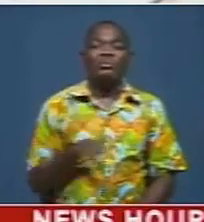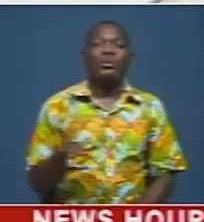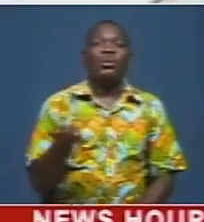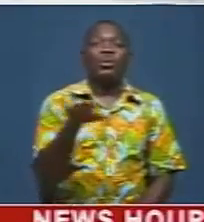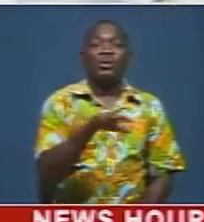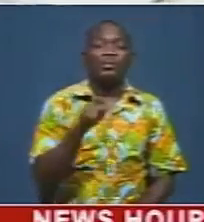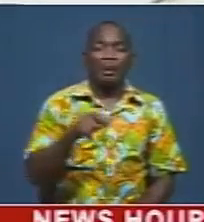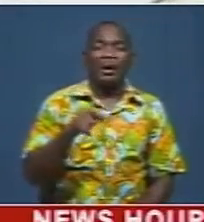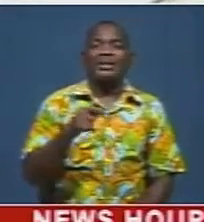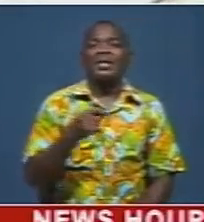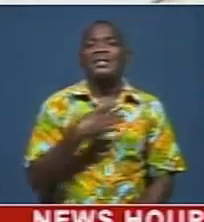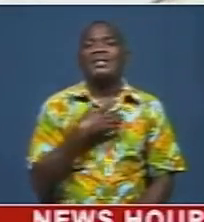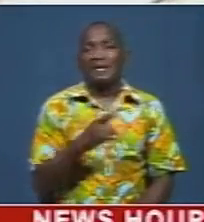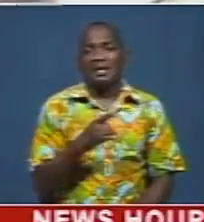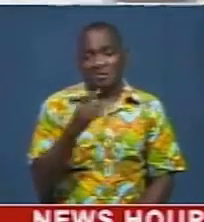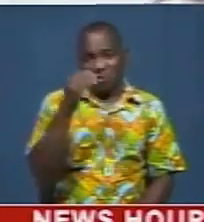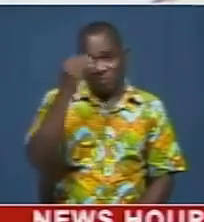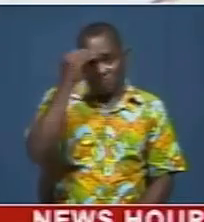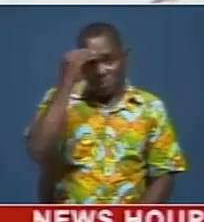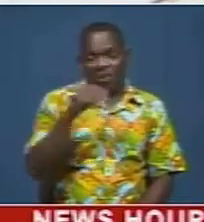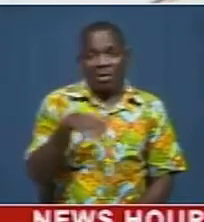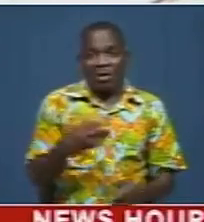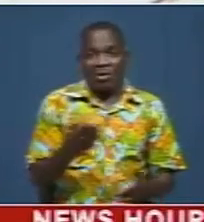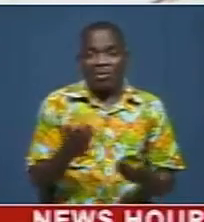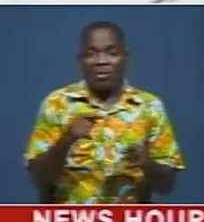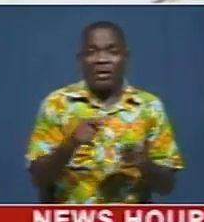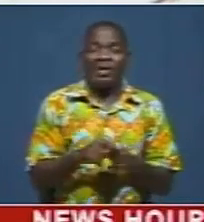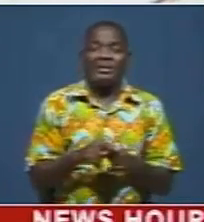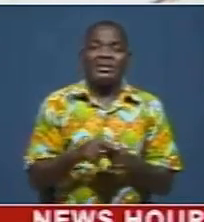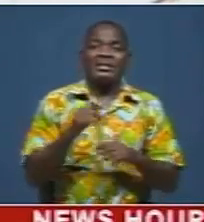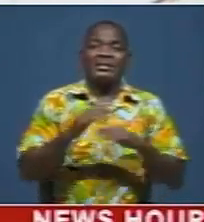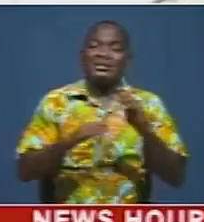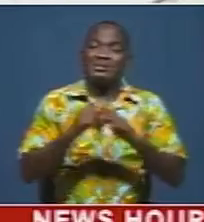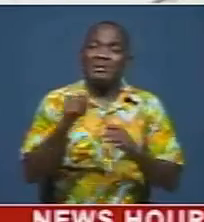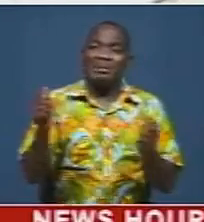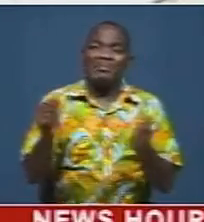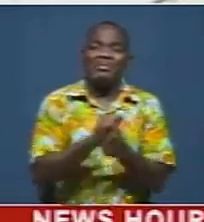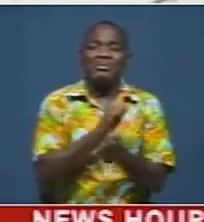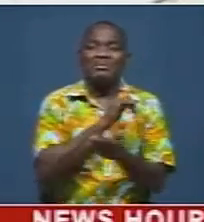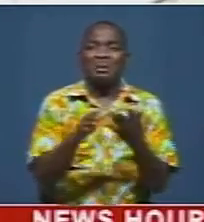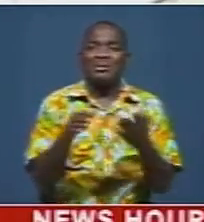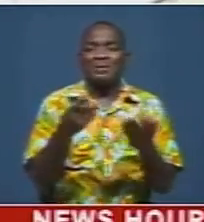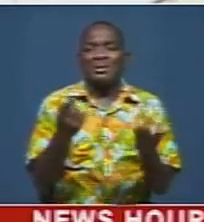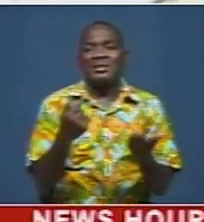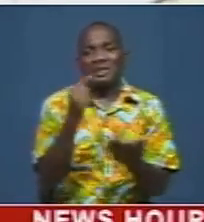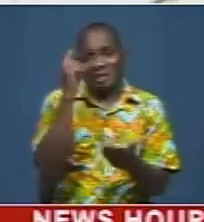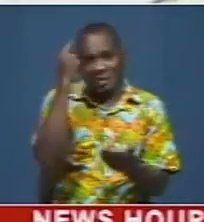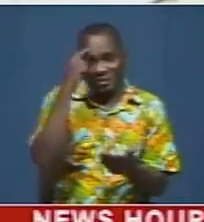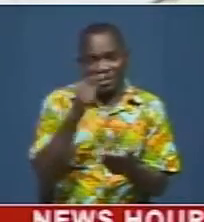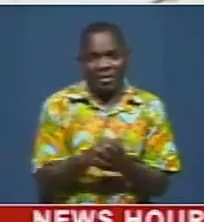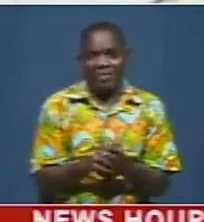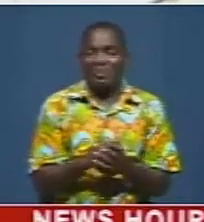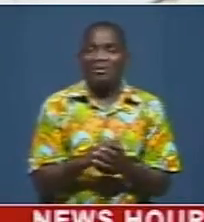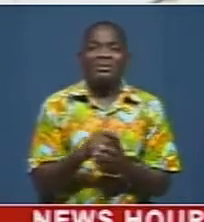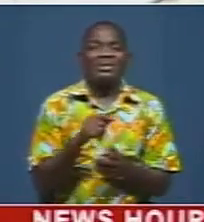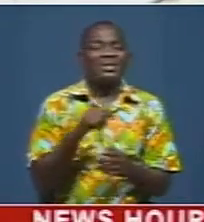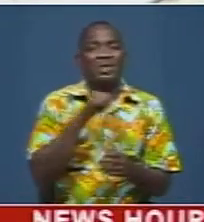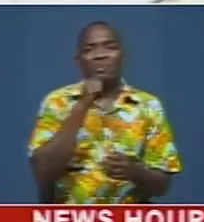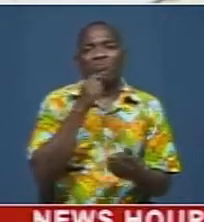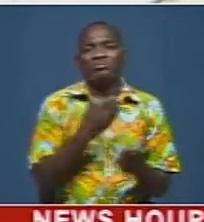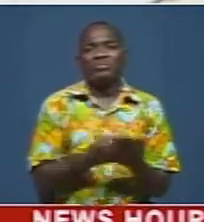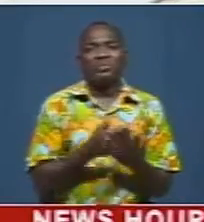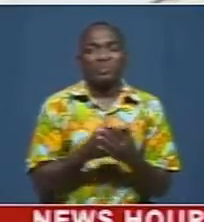must appreciate that the deterioration of infrastructure and other assets of state are an enormous